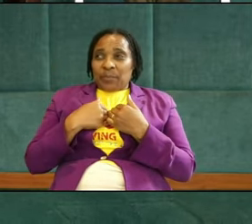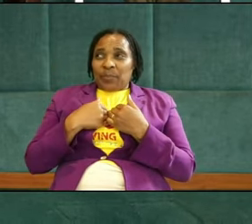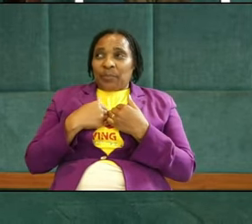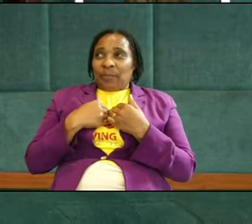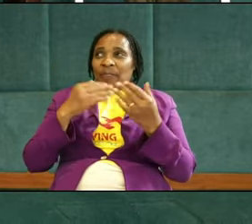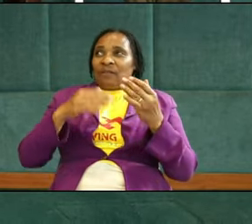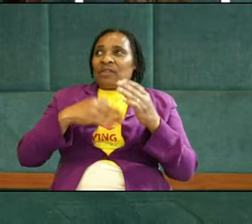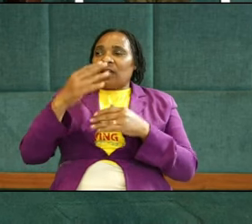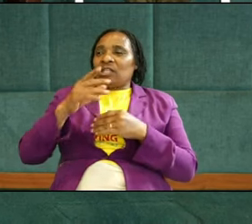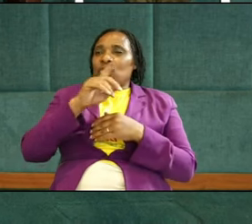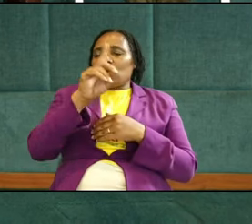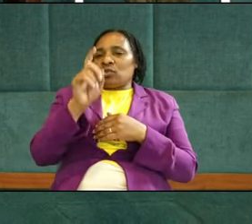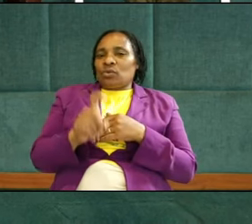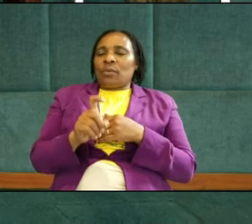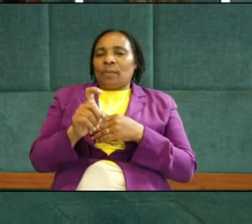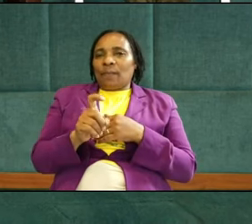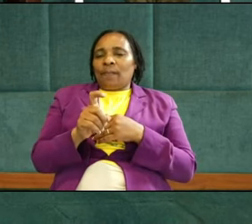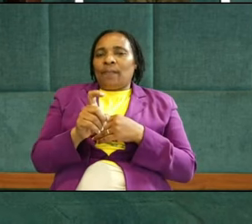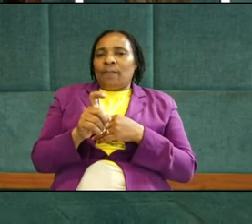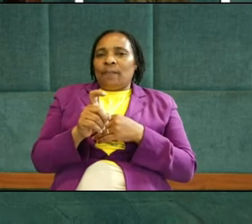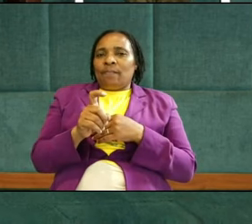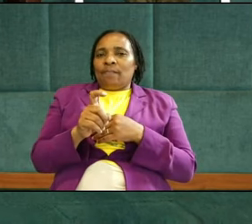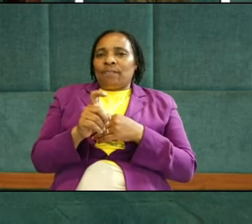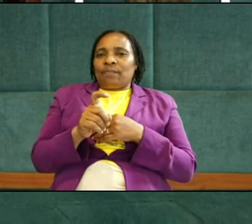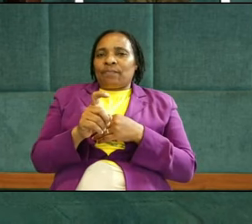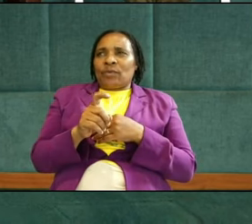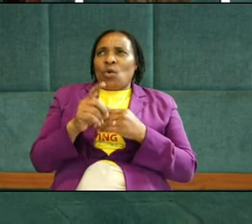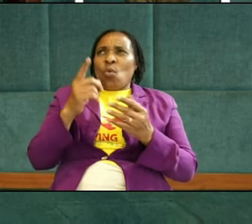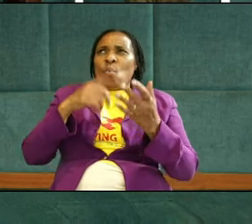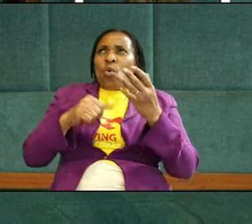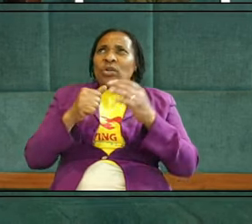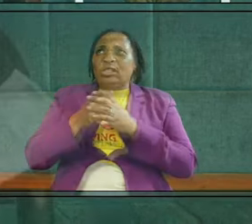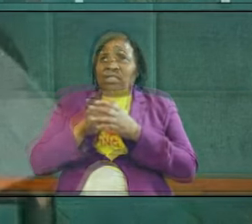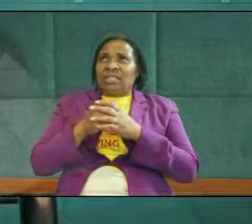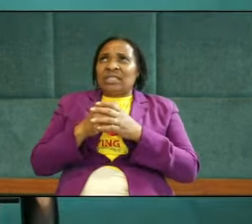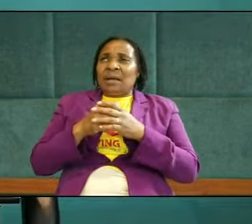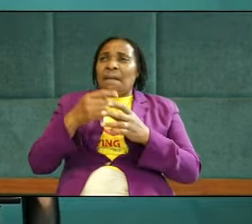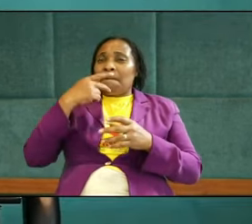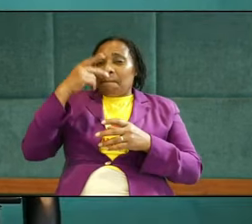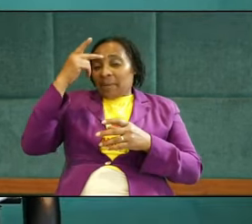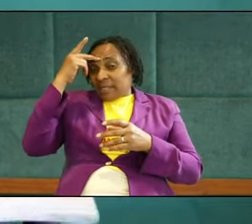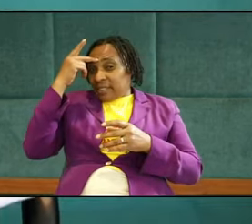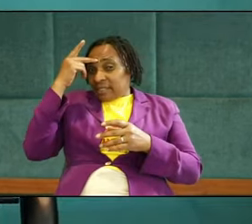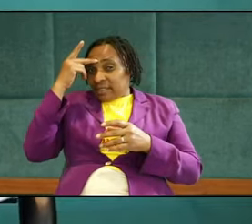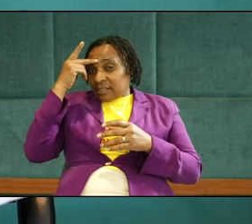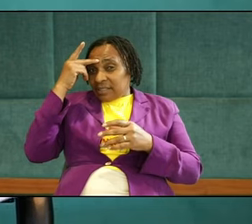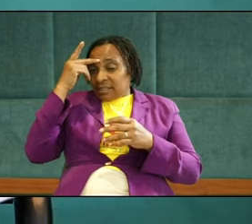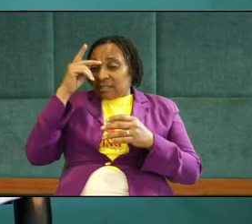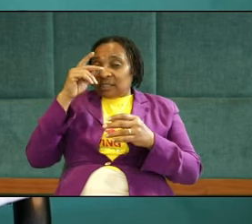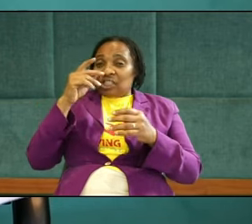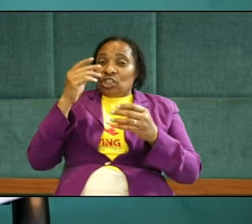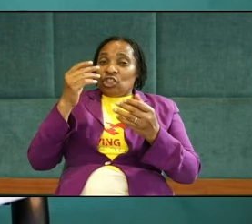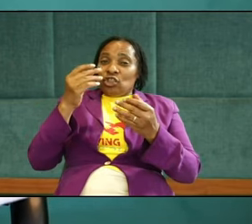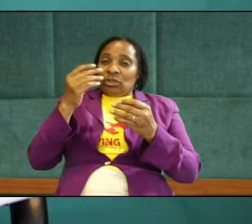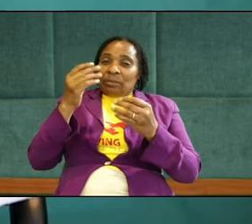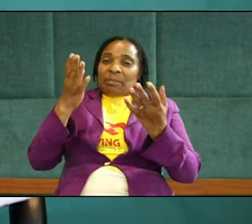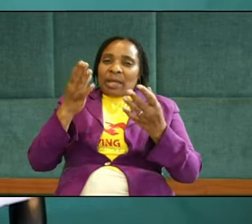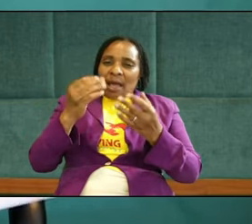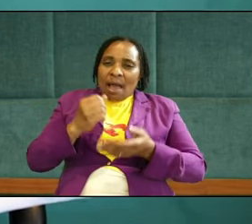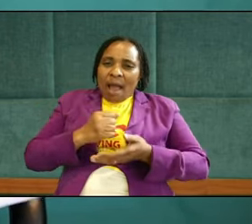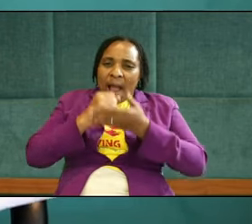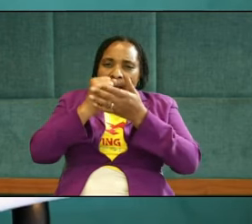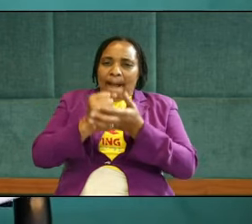For the next question, to what degree do parents shape their children's faithfulness in God?